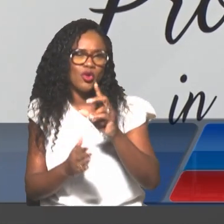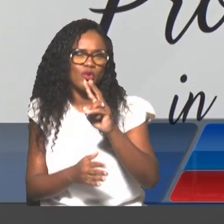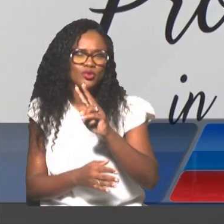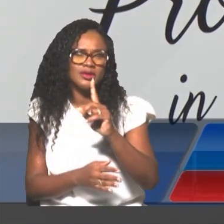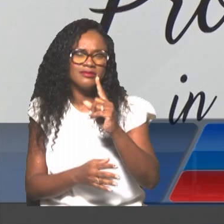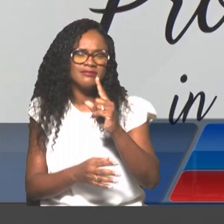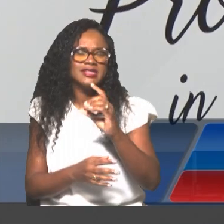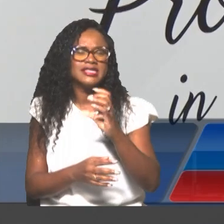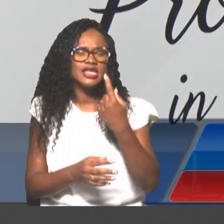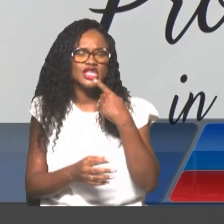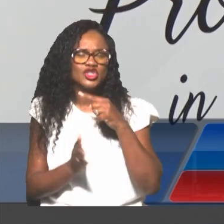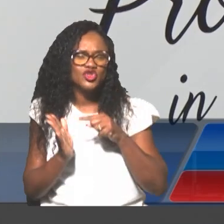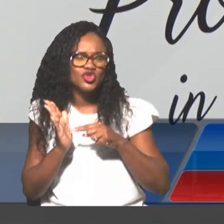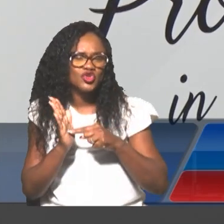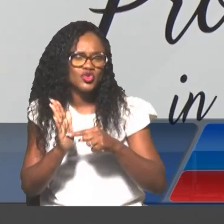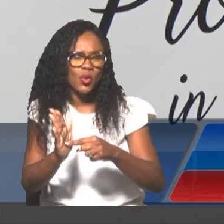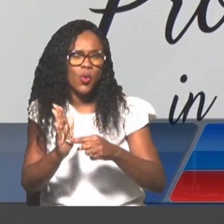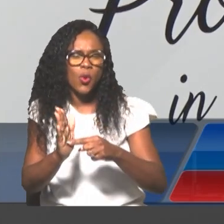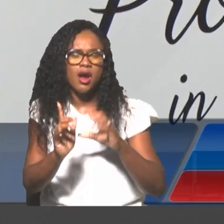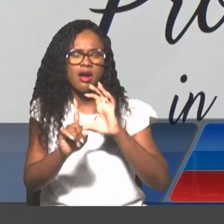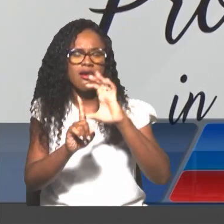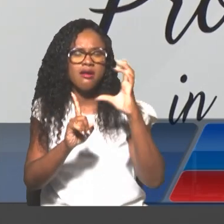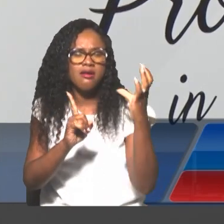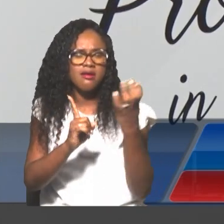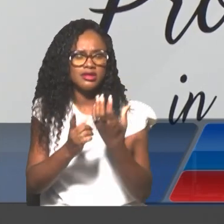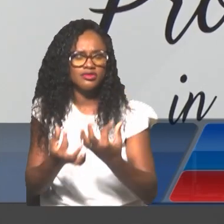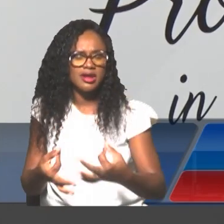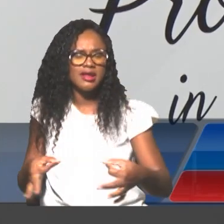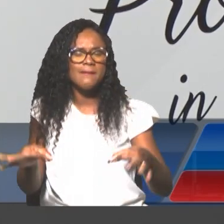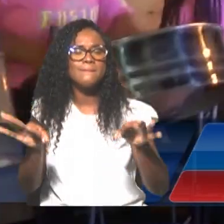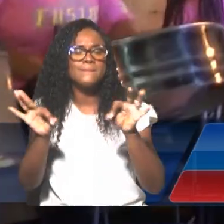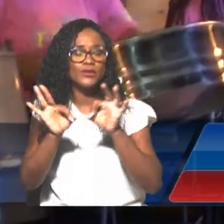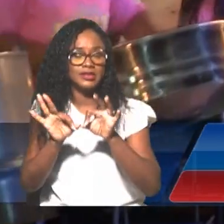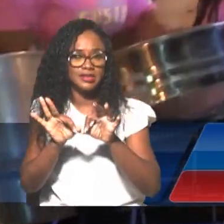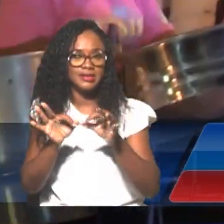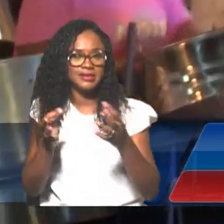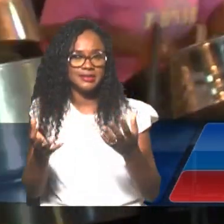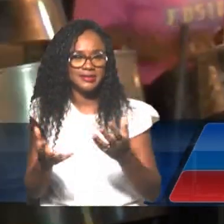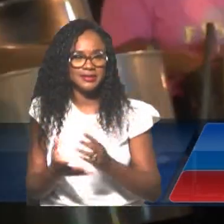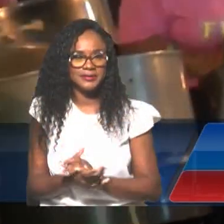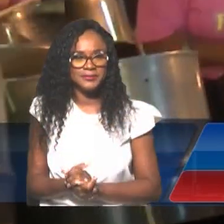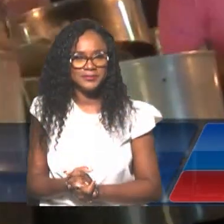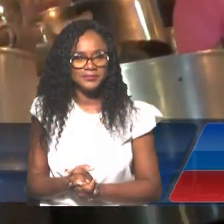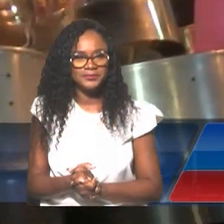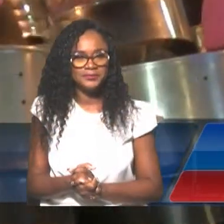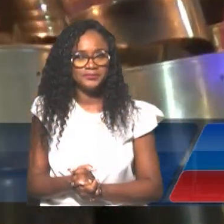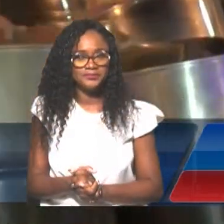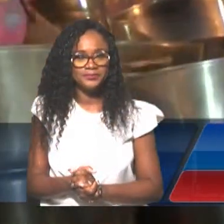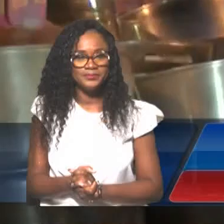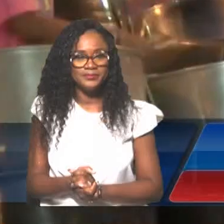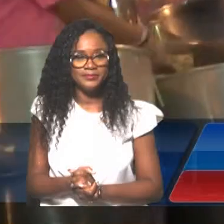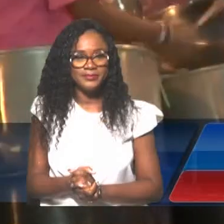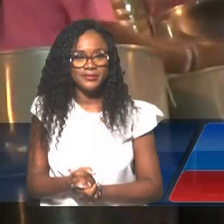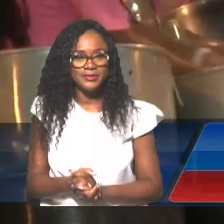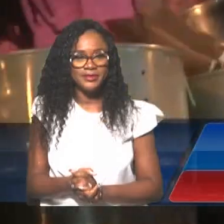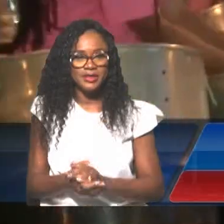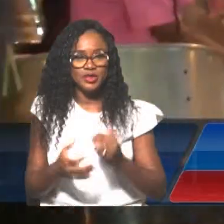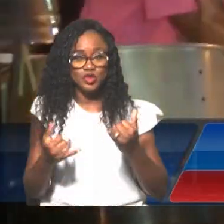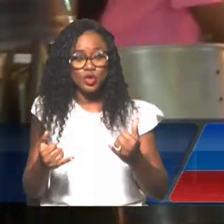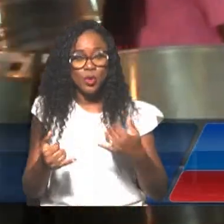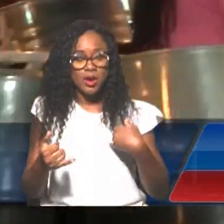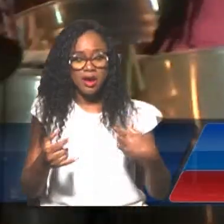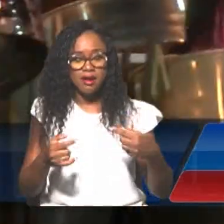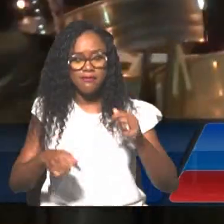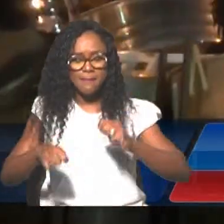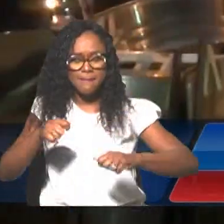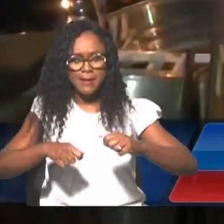to the legacy and the cultural richness of the instrument. This evolution has paved the way for Panorama, one